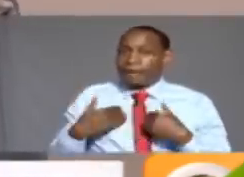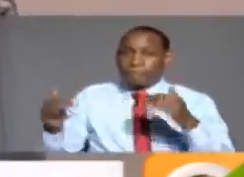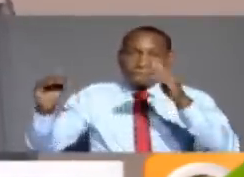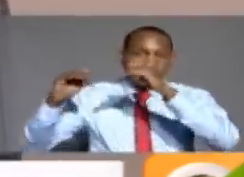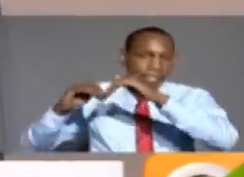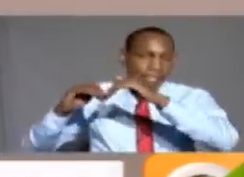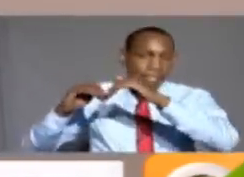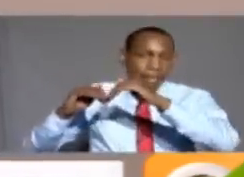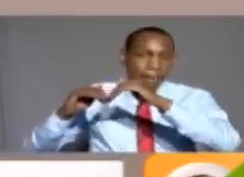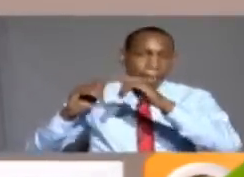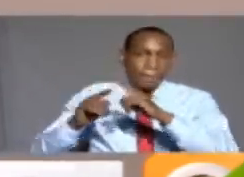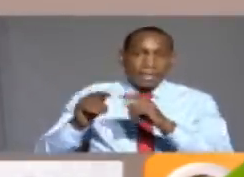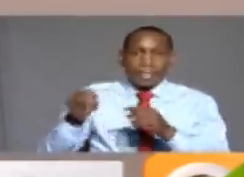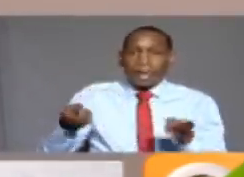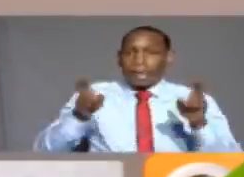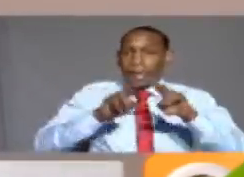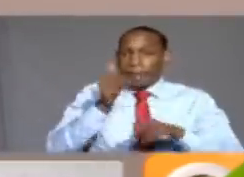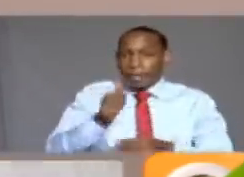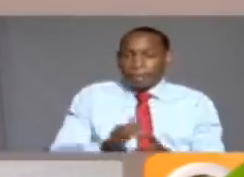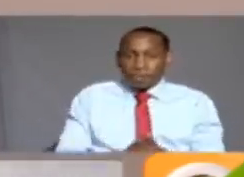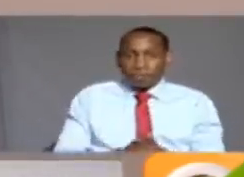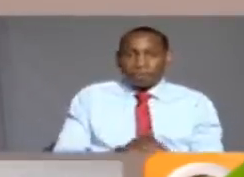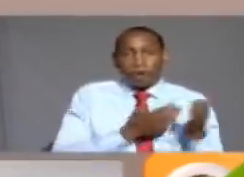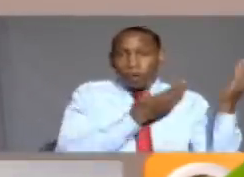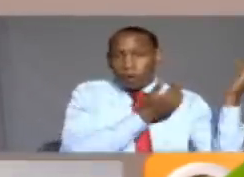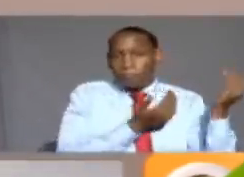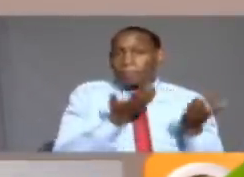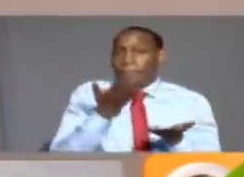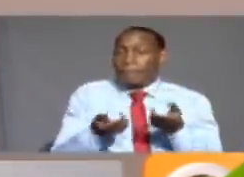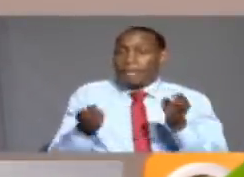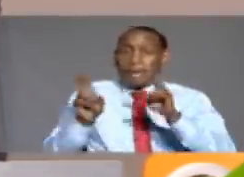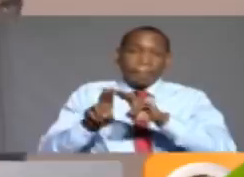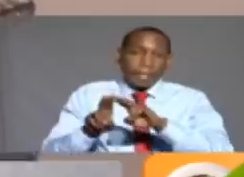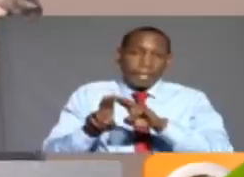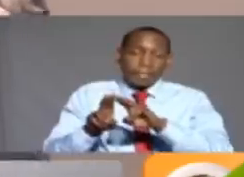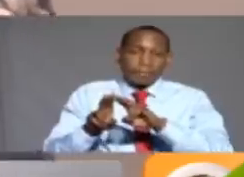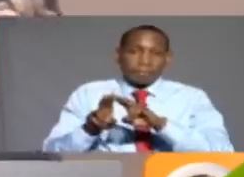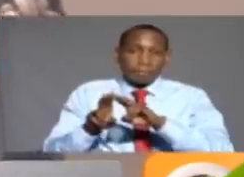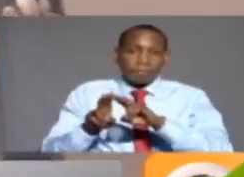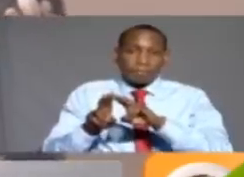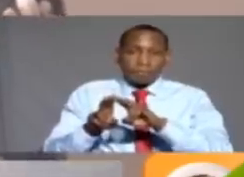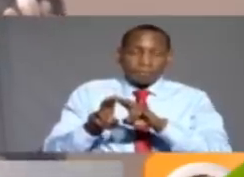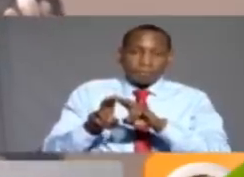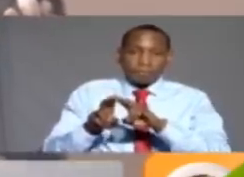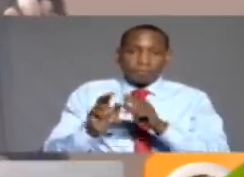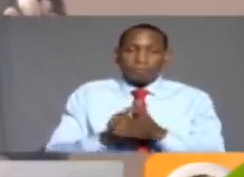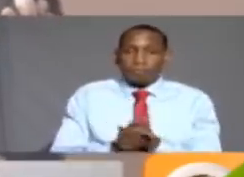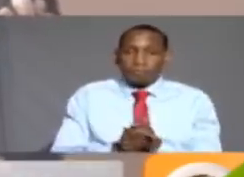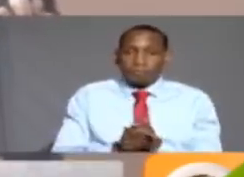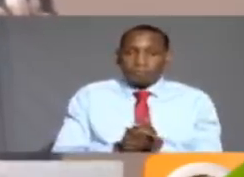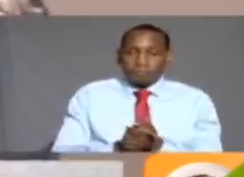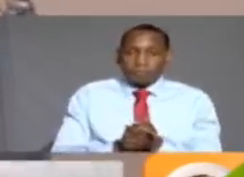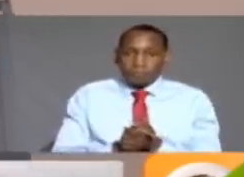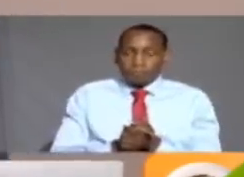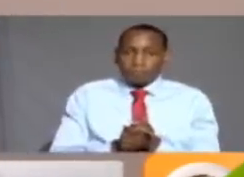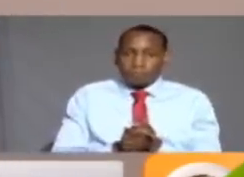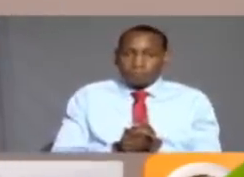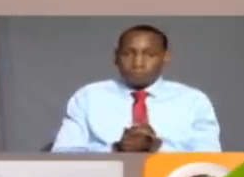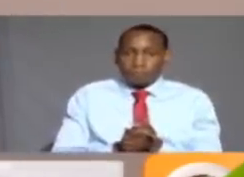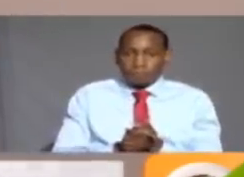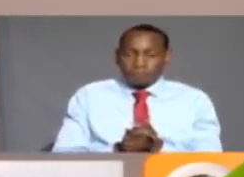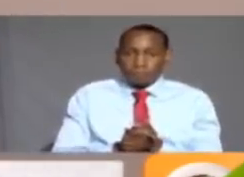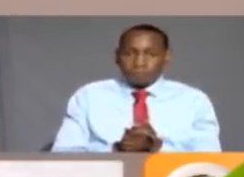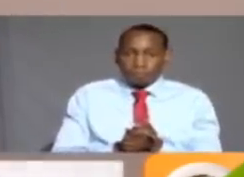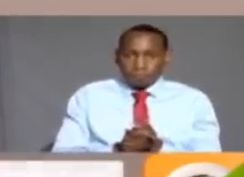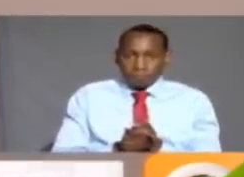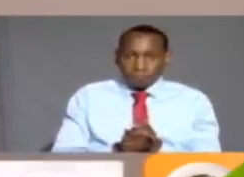Okay. It has not happened. Let us hope that it's going to happen. So, and you know, you are following this issue of